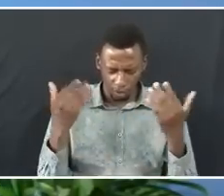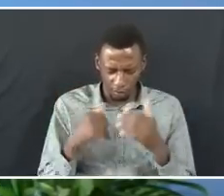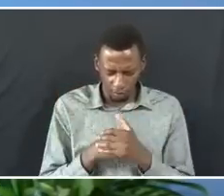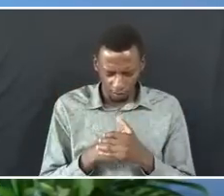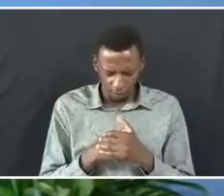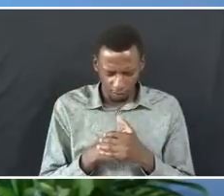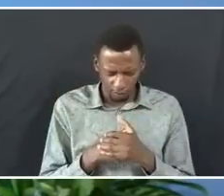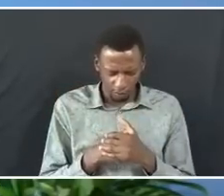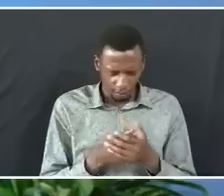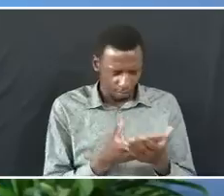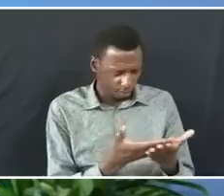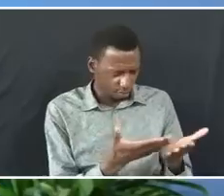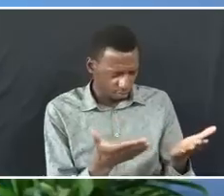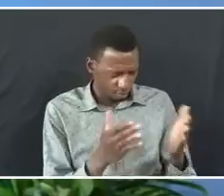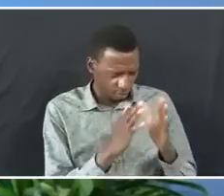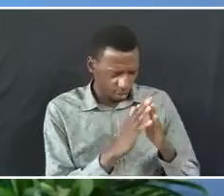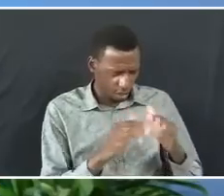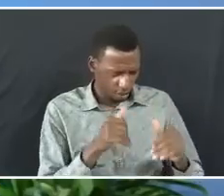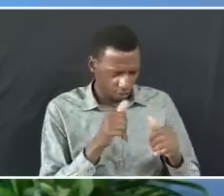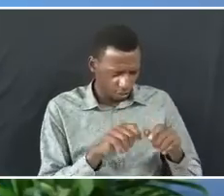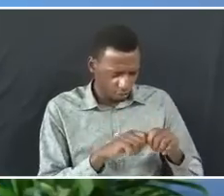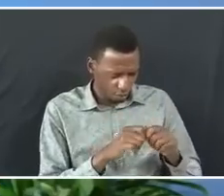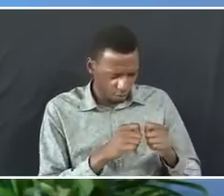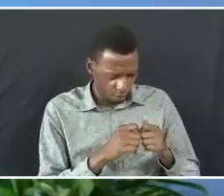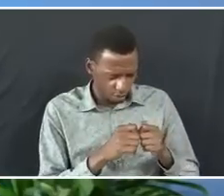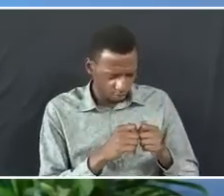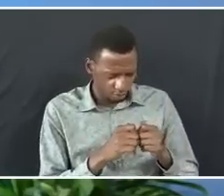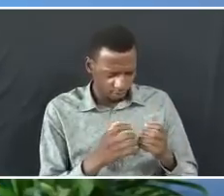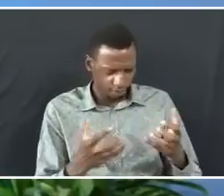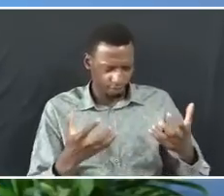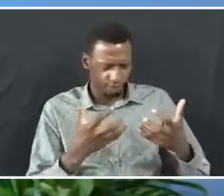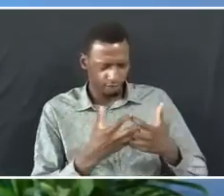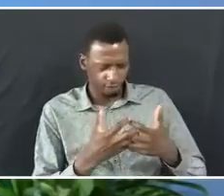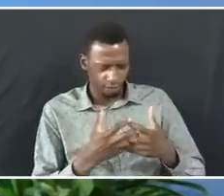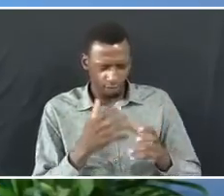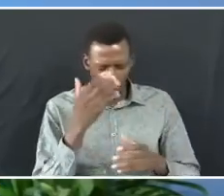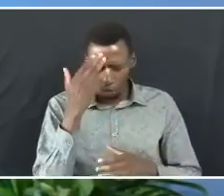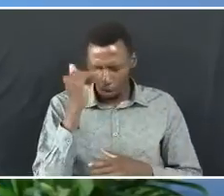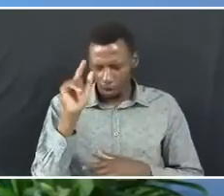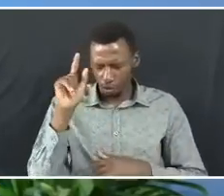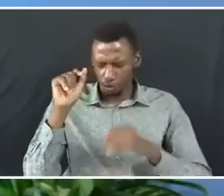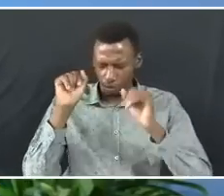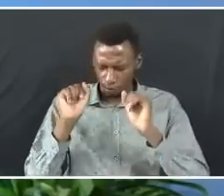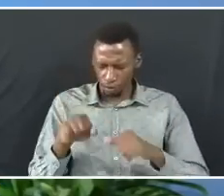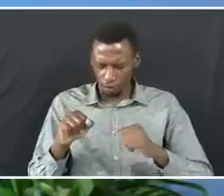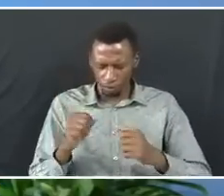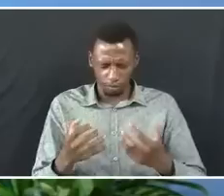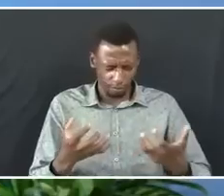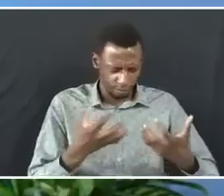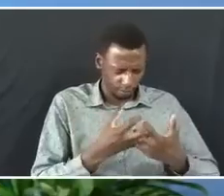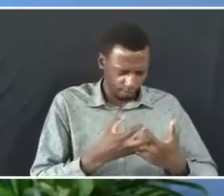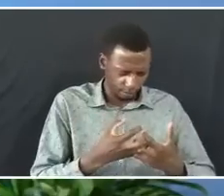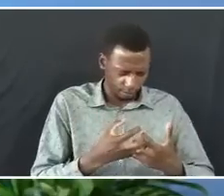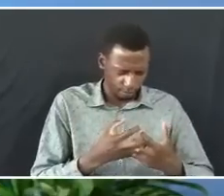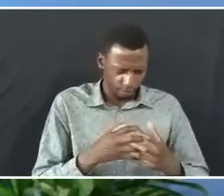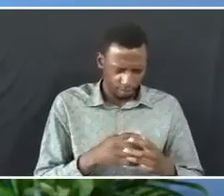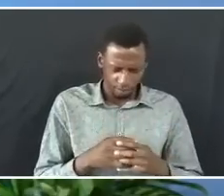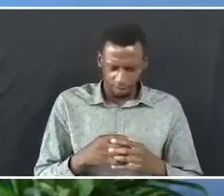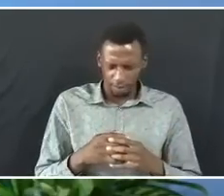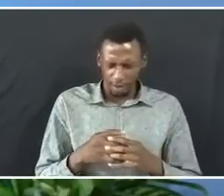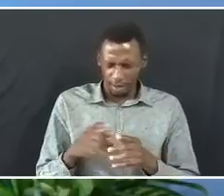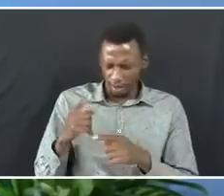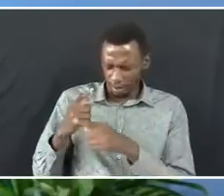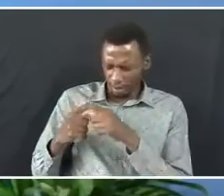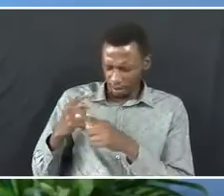Broken homes, make them whole. Because you're a God who restores. Ears eaten by all manner